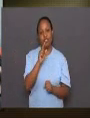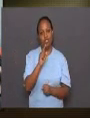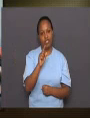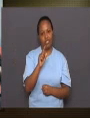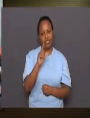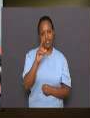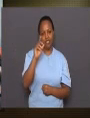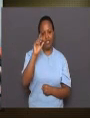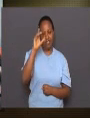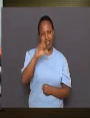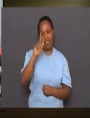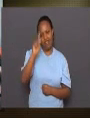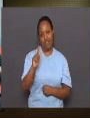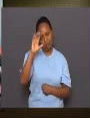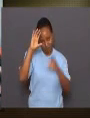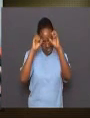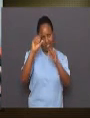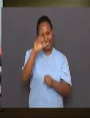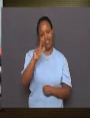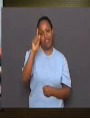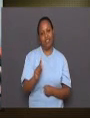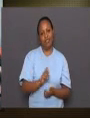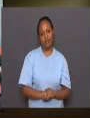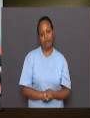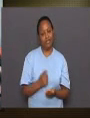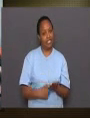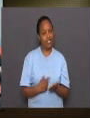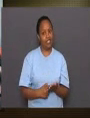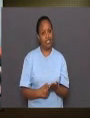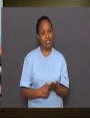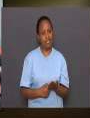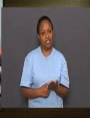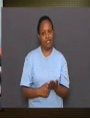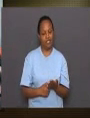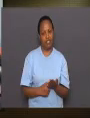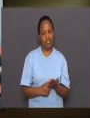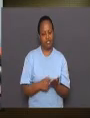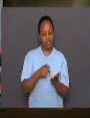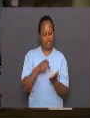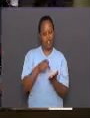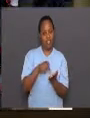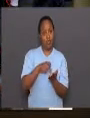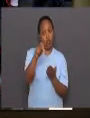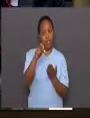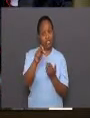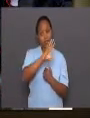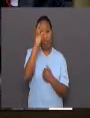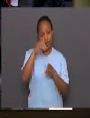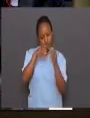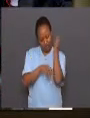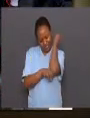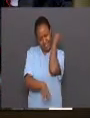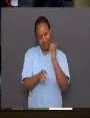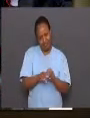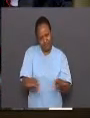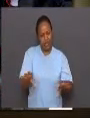Khama. It has not been easy for democracy to become deep-rooted in Africa.